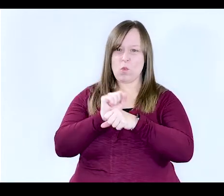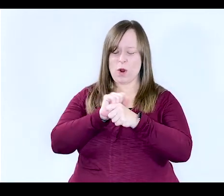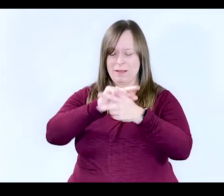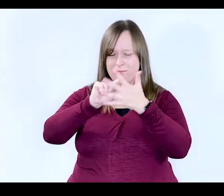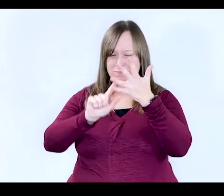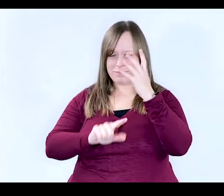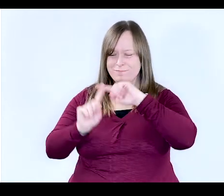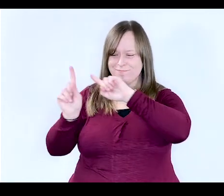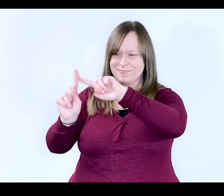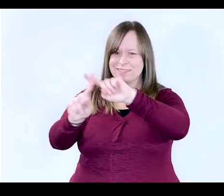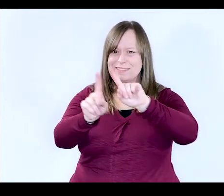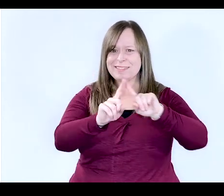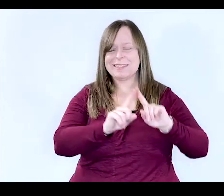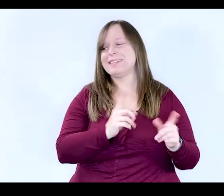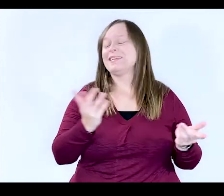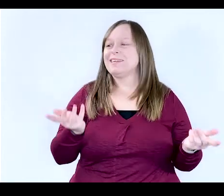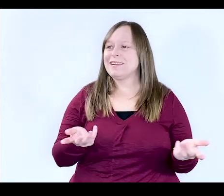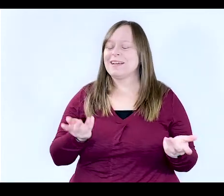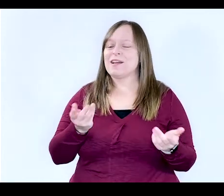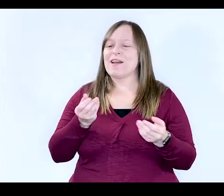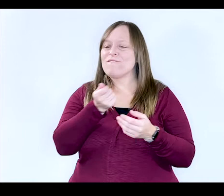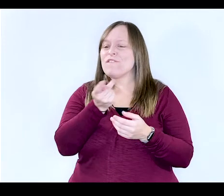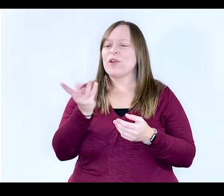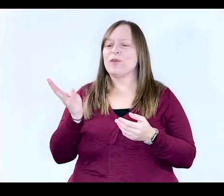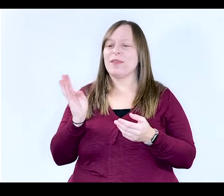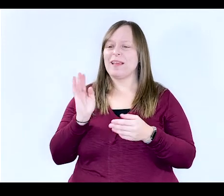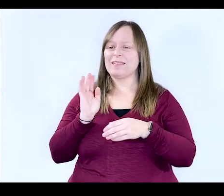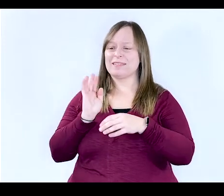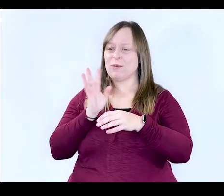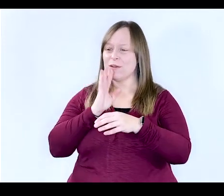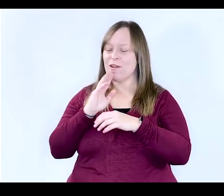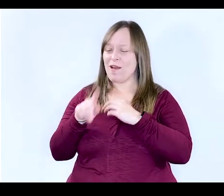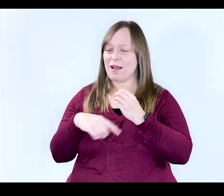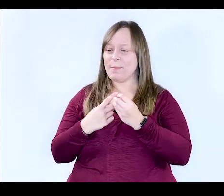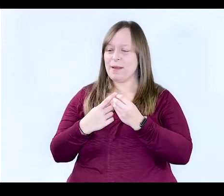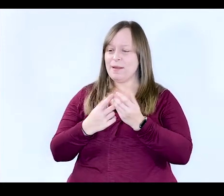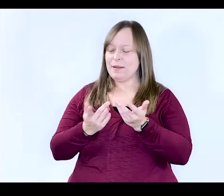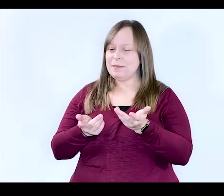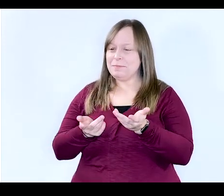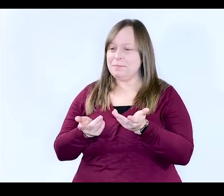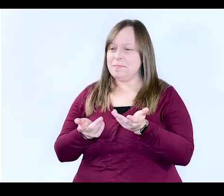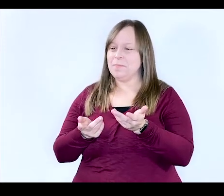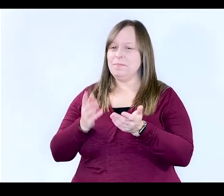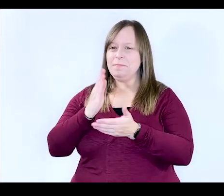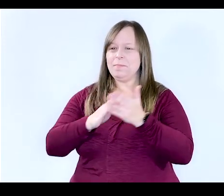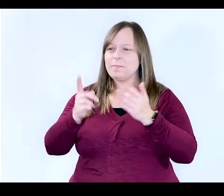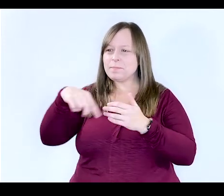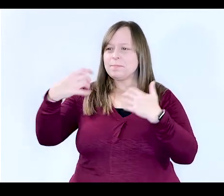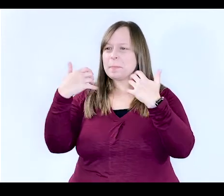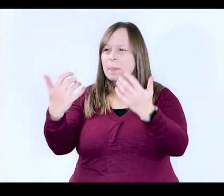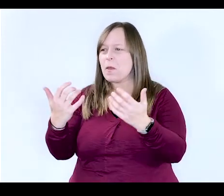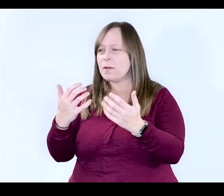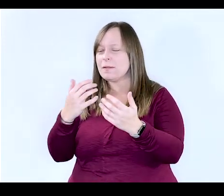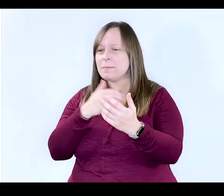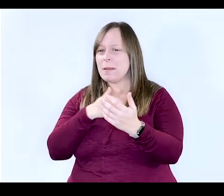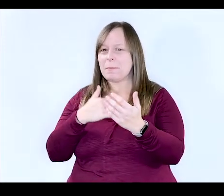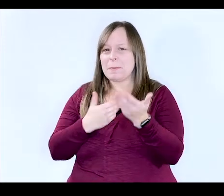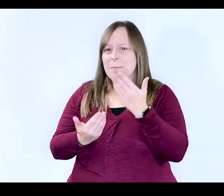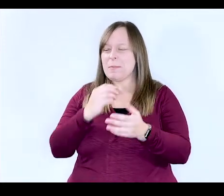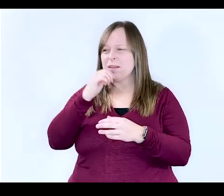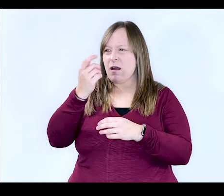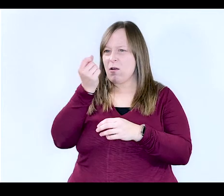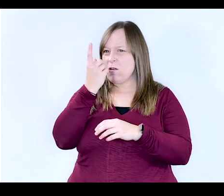working on so much right now, and a couple of things I want to just touch on. Some of our audience members may not